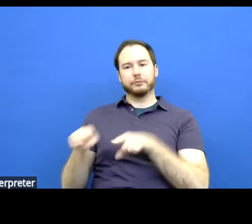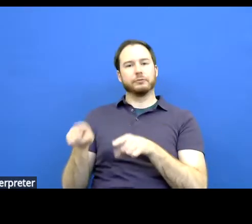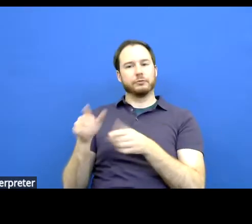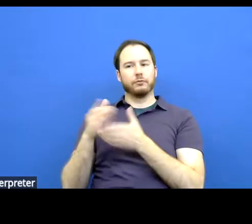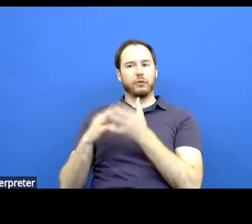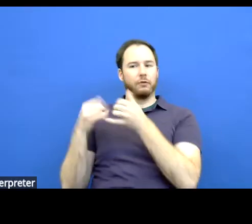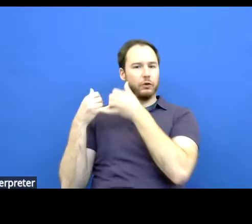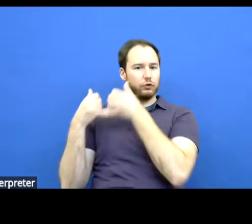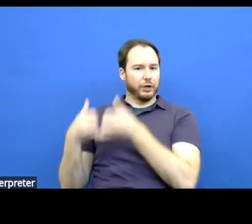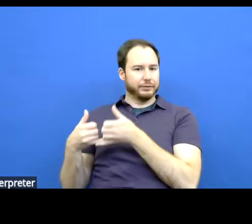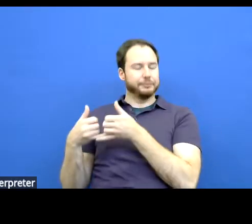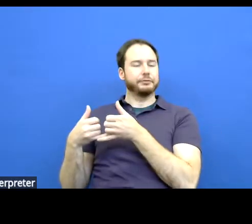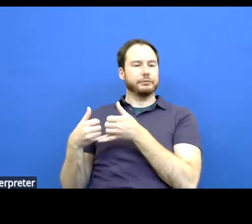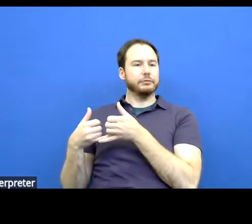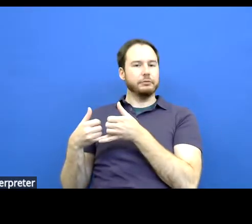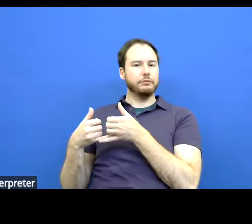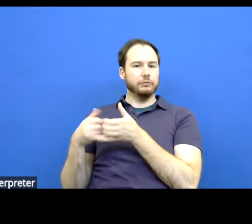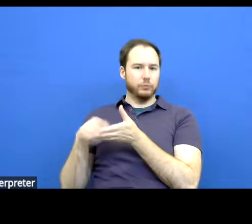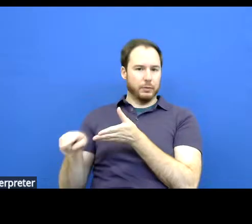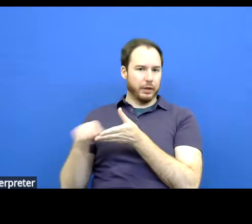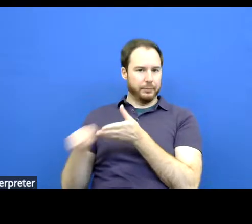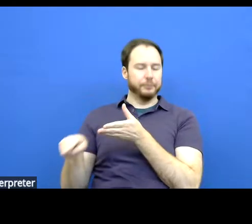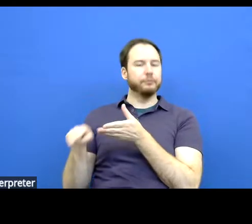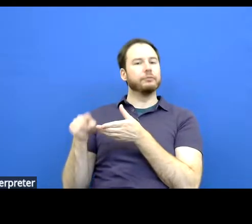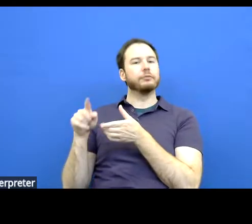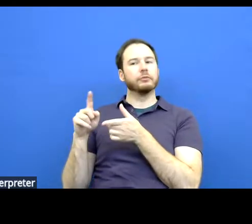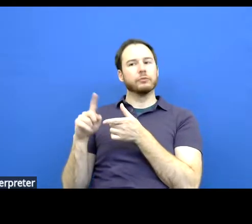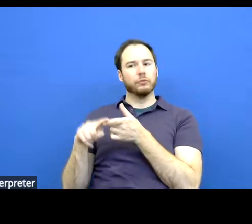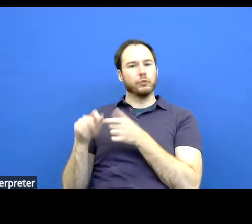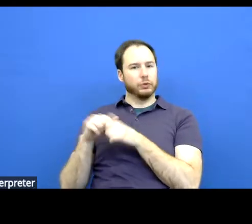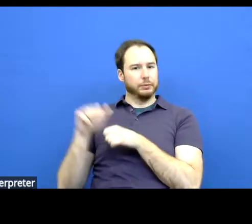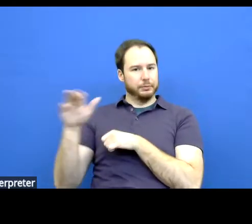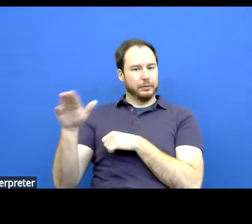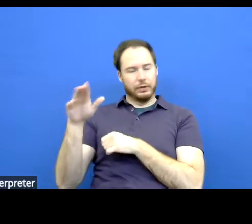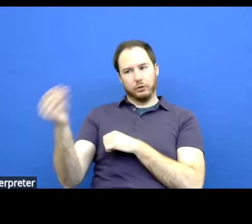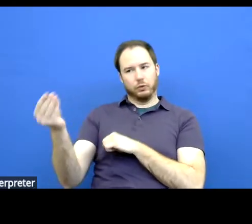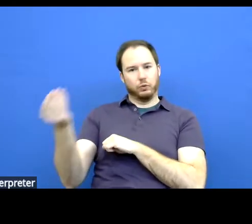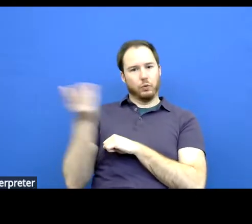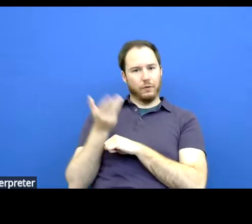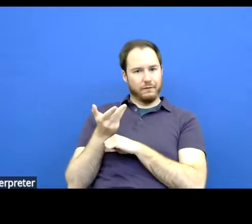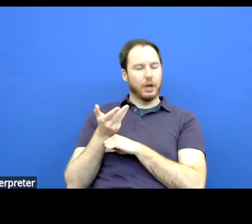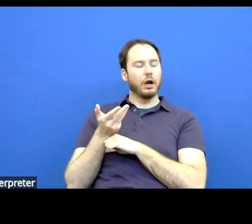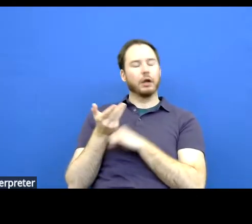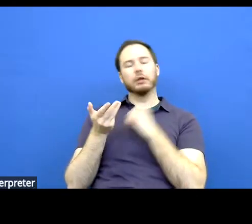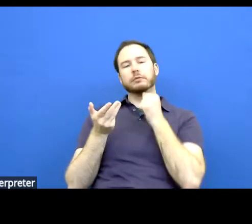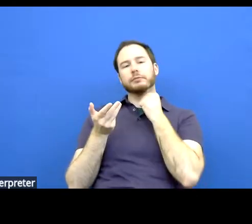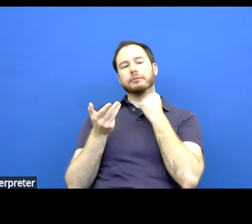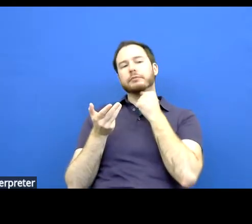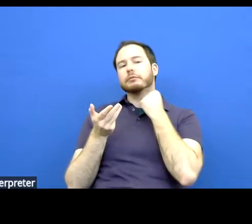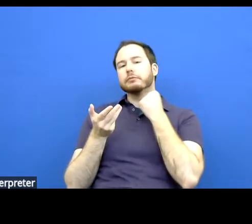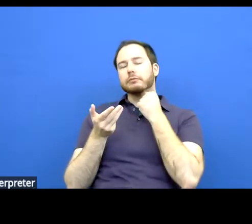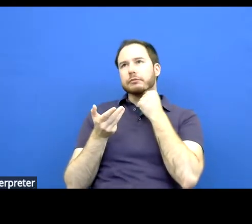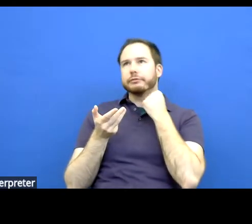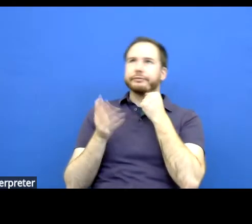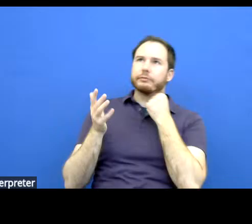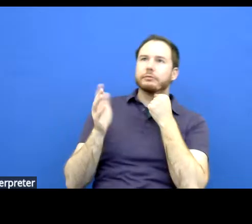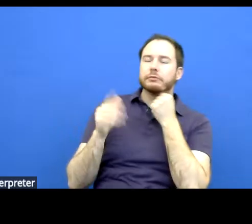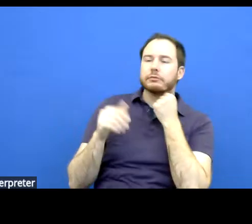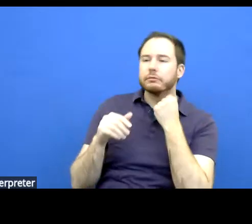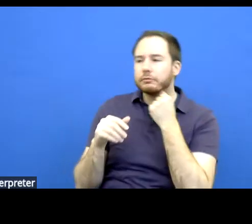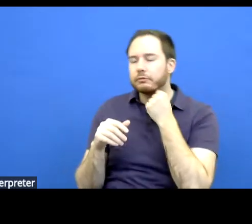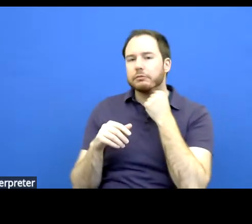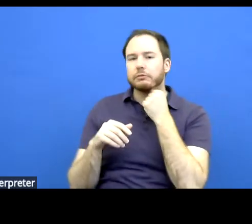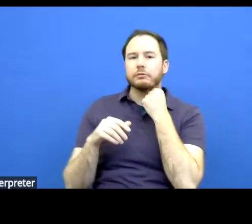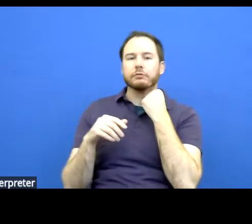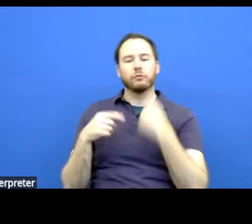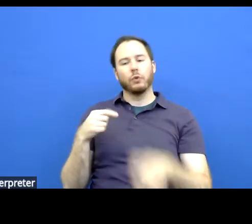grant payments, submitting some of the grant payments. They notified us Basically, I think before, as we